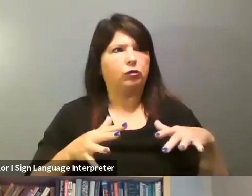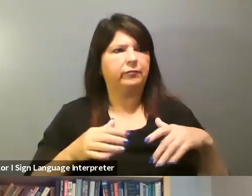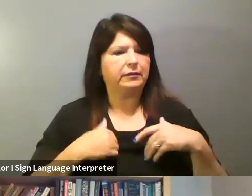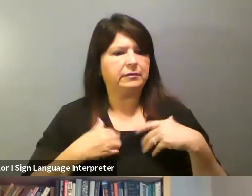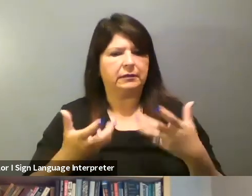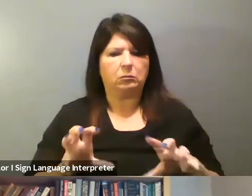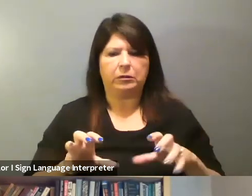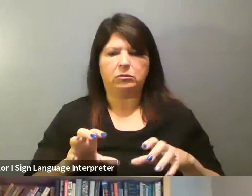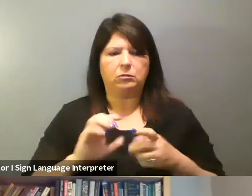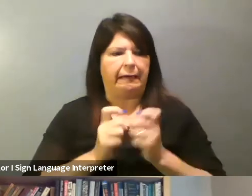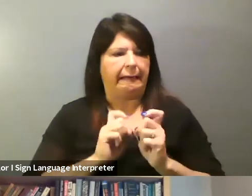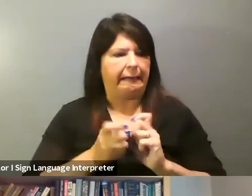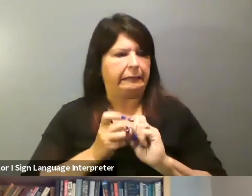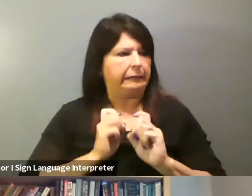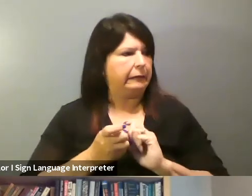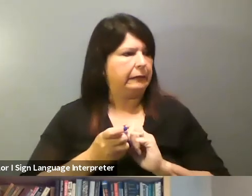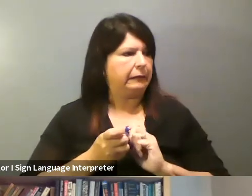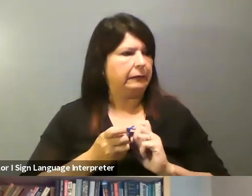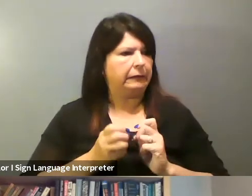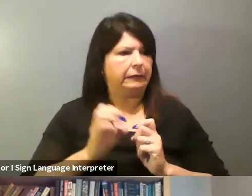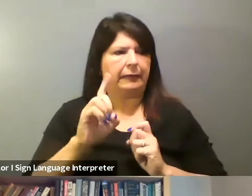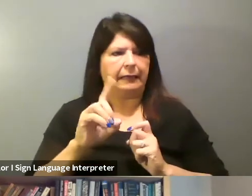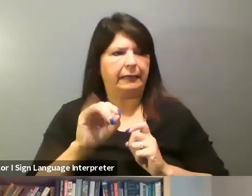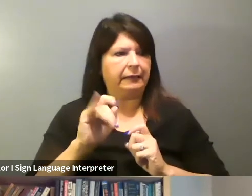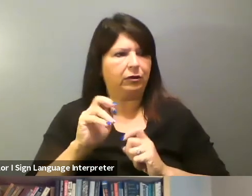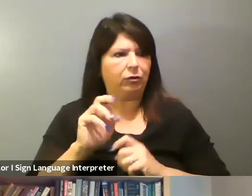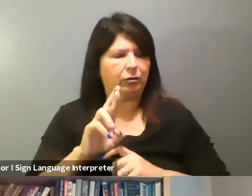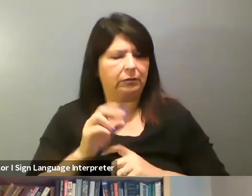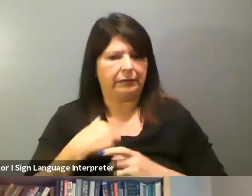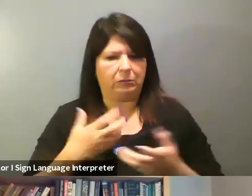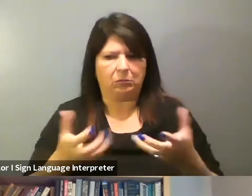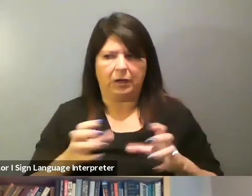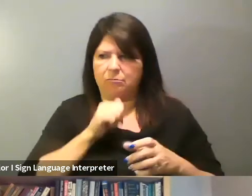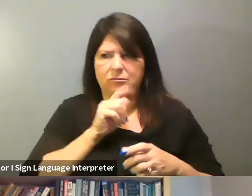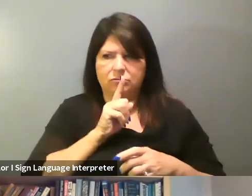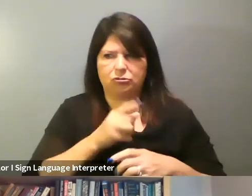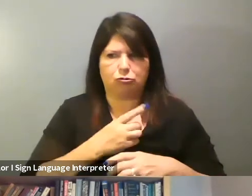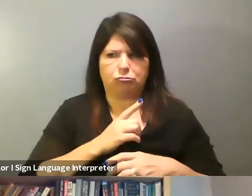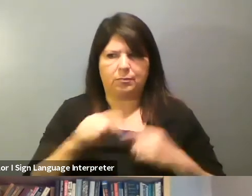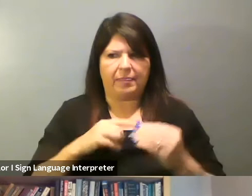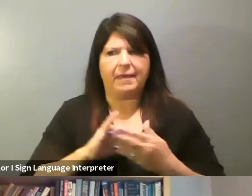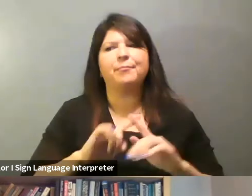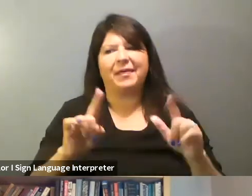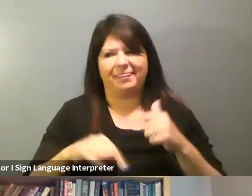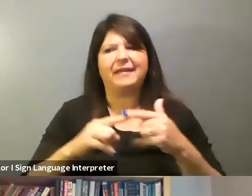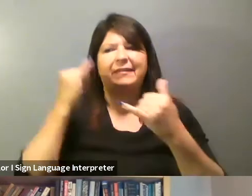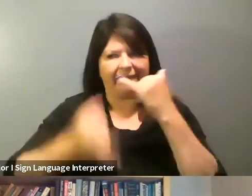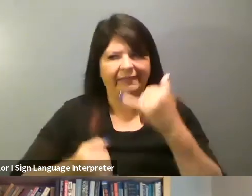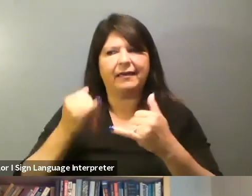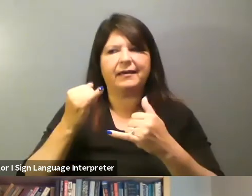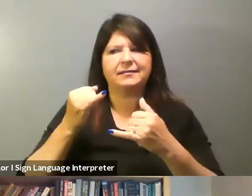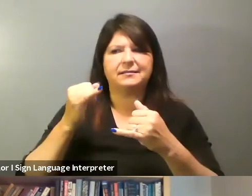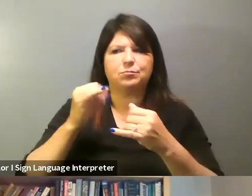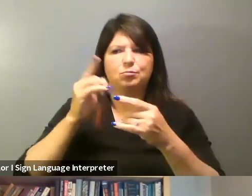wasn't very confident as an editor, but I just had no choice and just pushed through it. And then I had a story editor come in at the end.